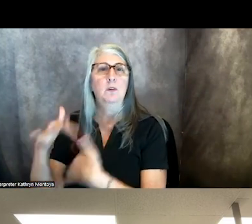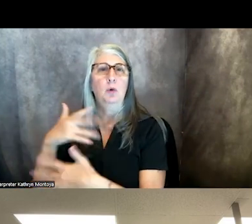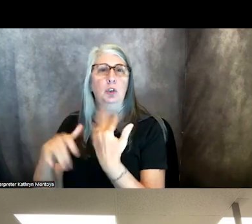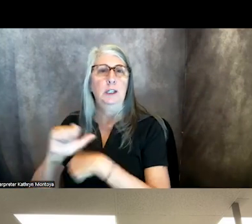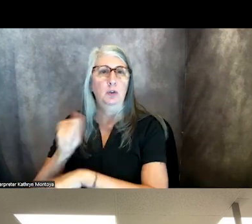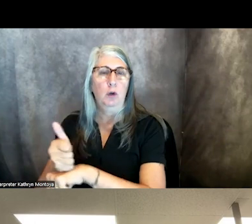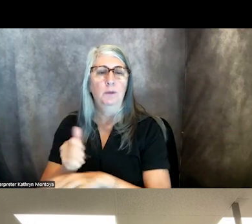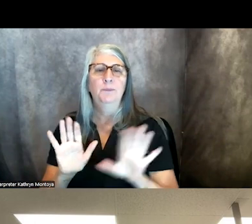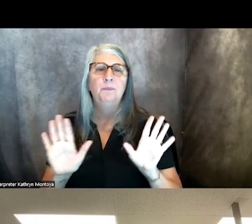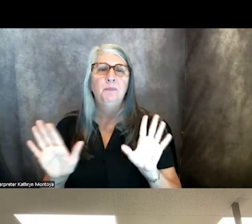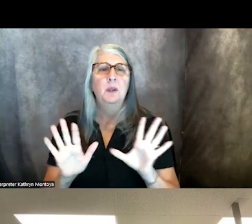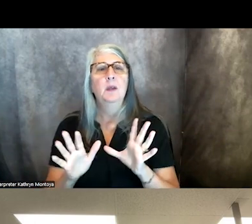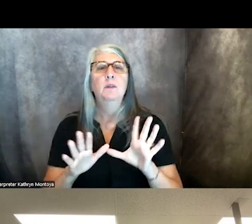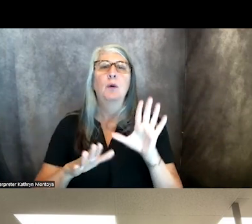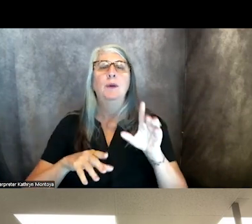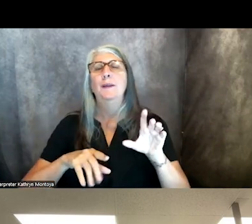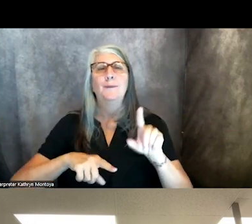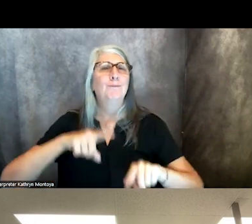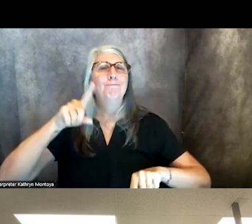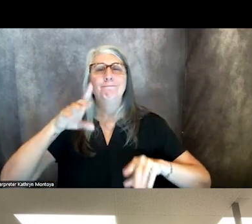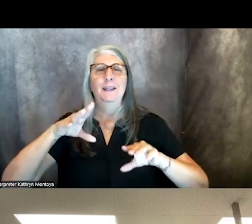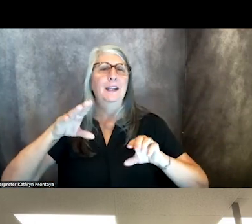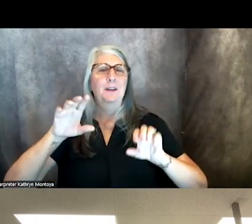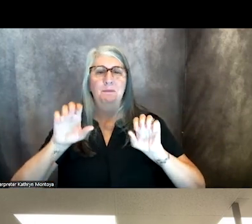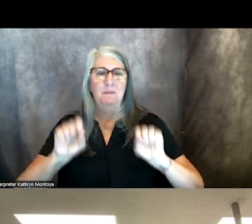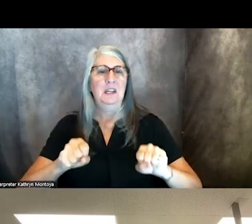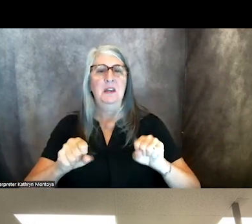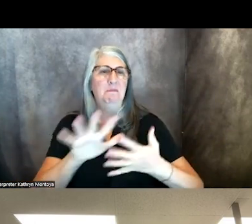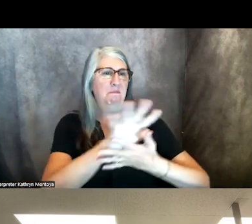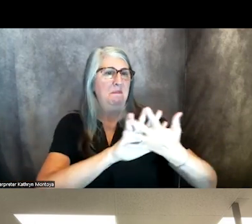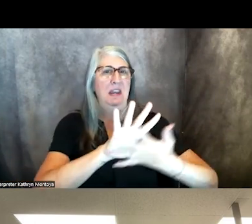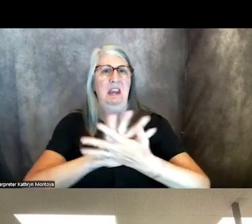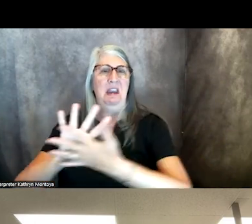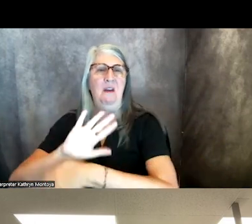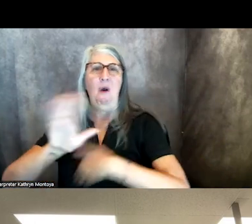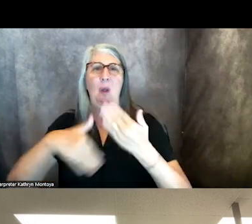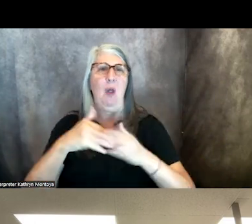constructed. There's an ebb and a flow between both points, and all of it makes up